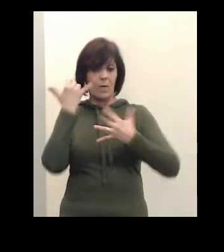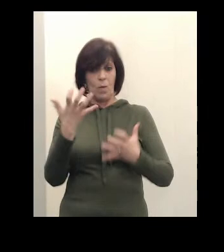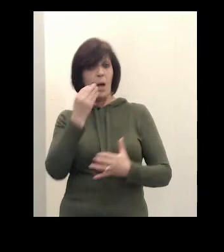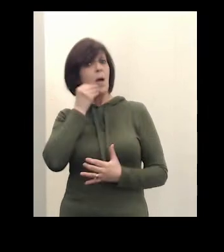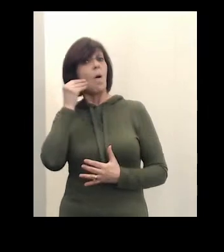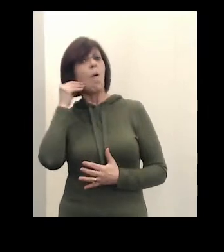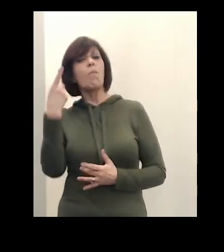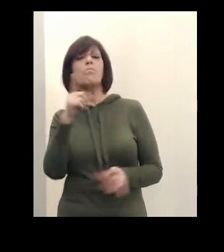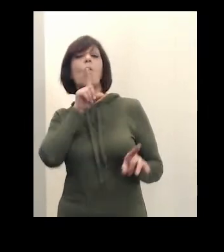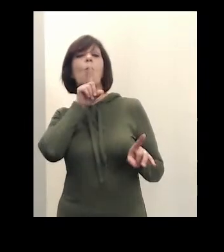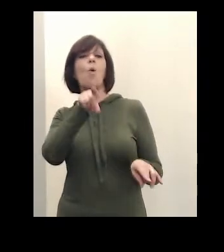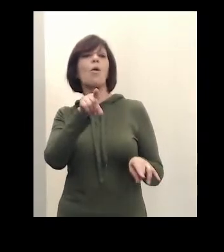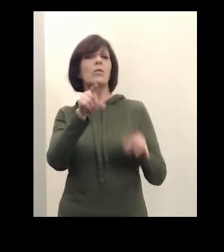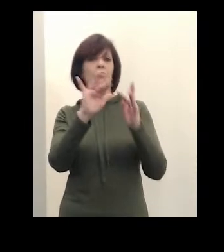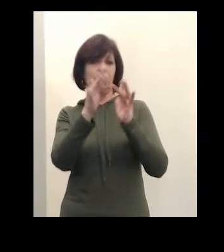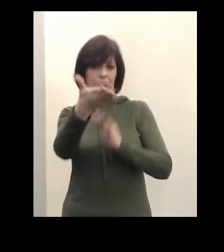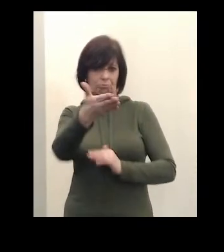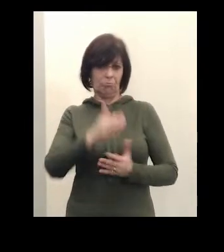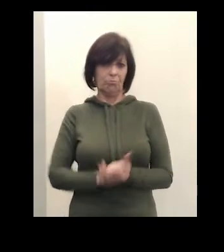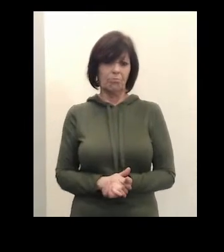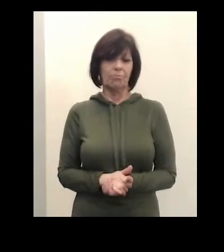order one right now through the federal government.